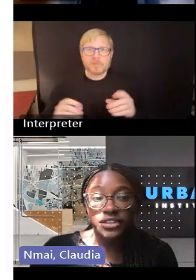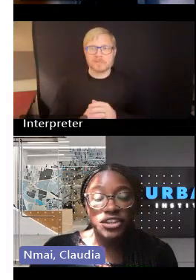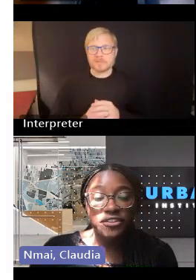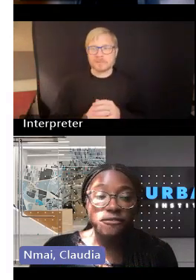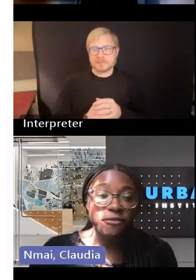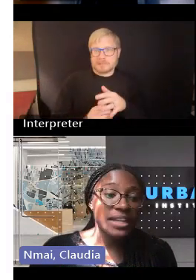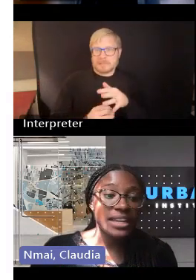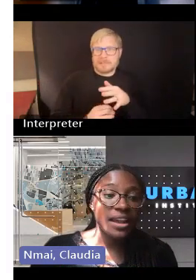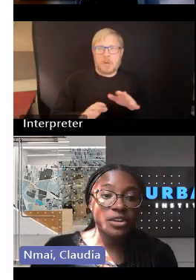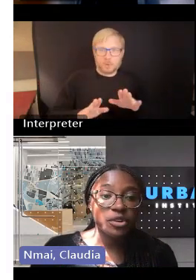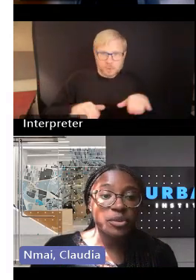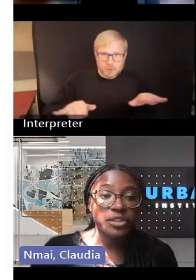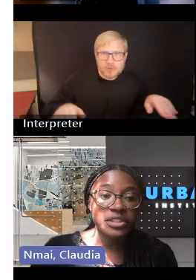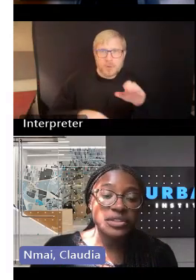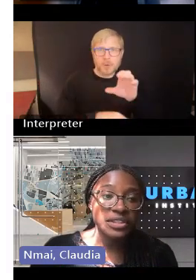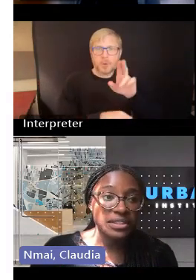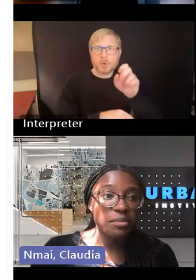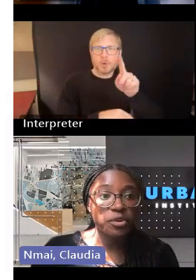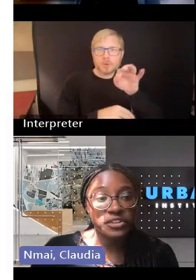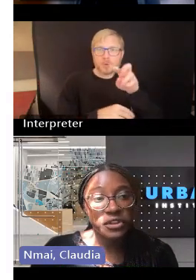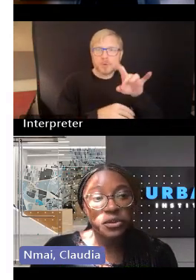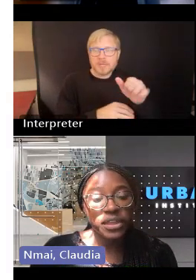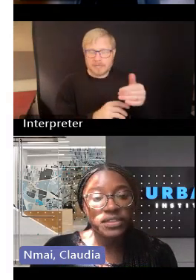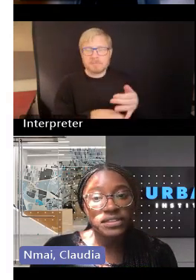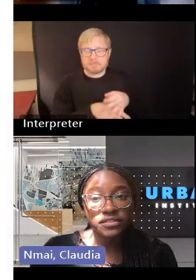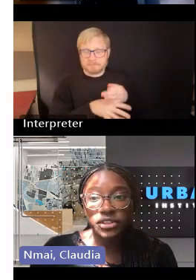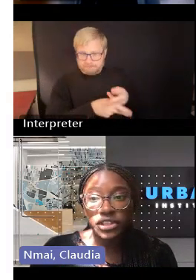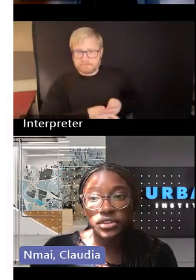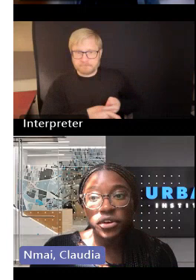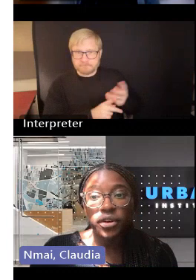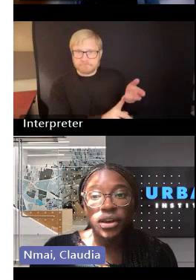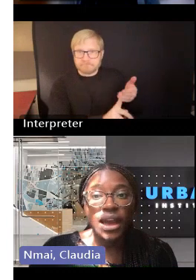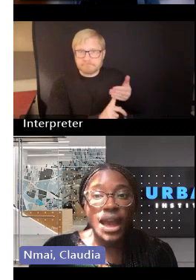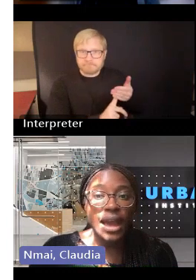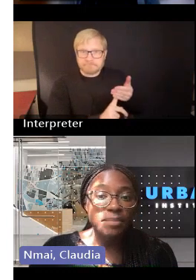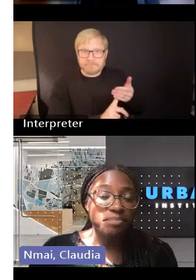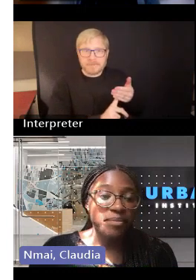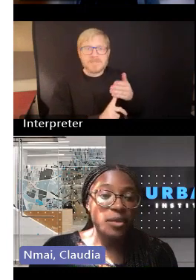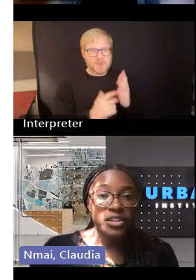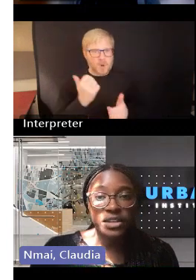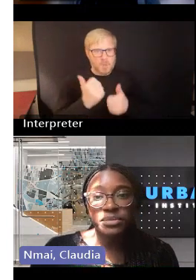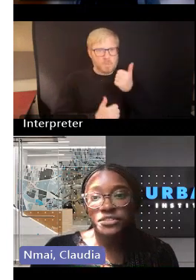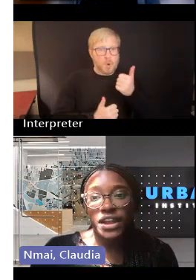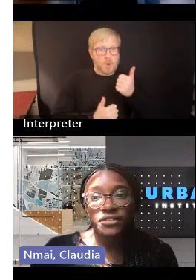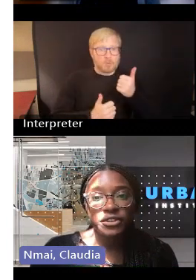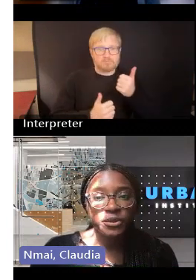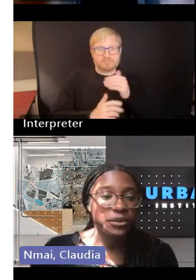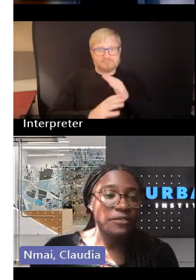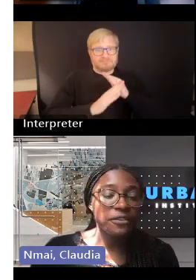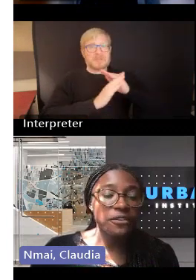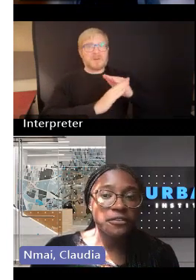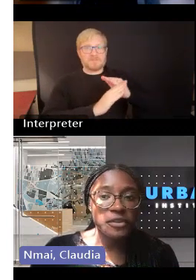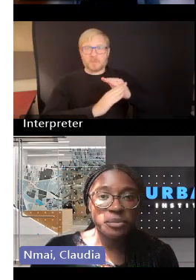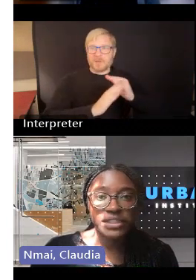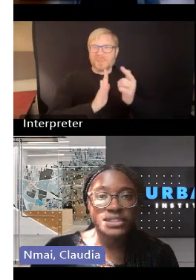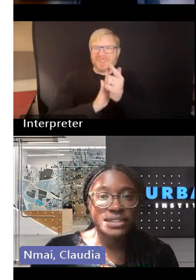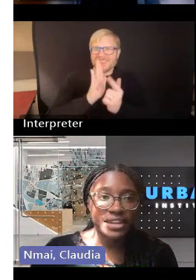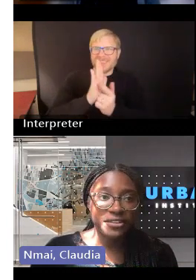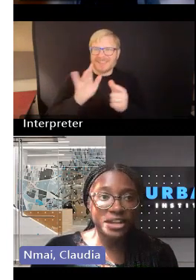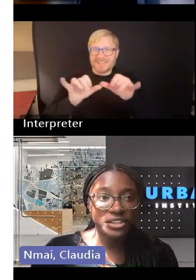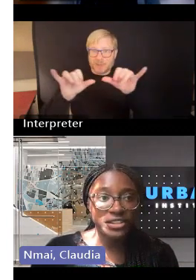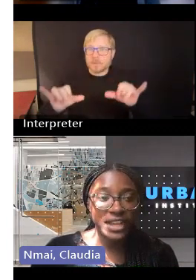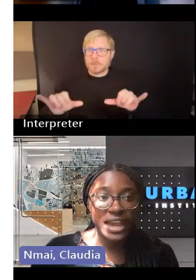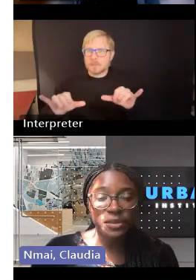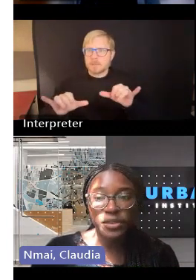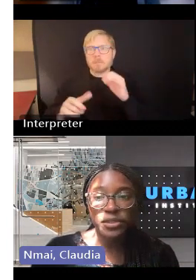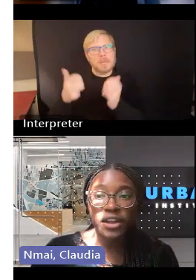were actively avoidant of the criminal legal system more so than the civil legal. And while some survivors were grateful for the police